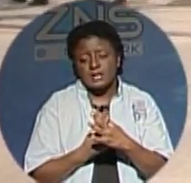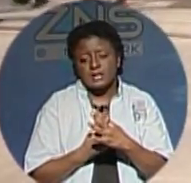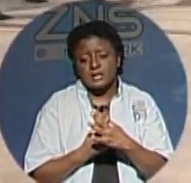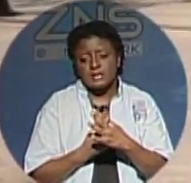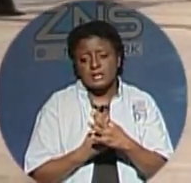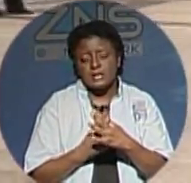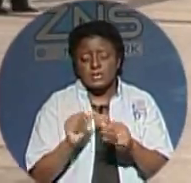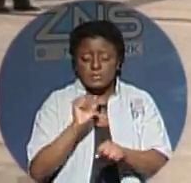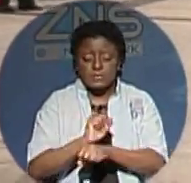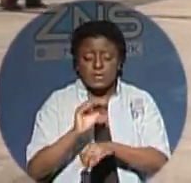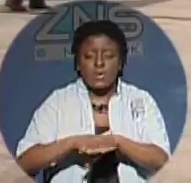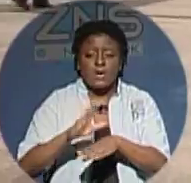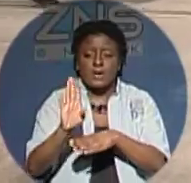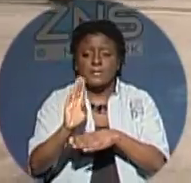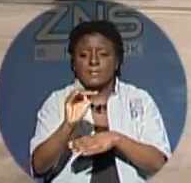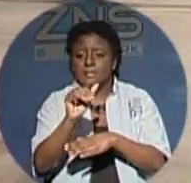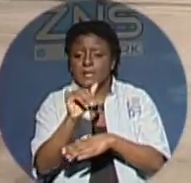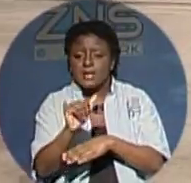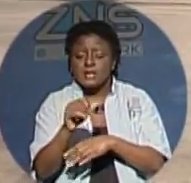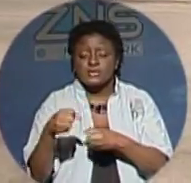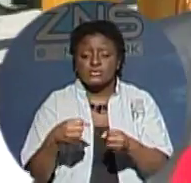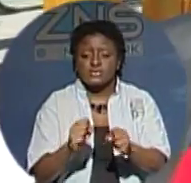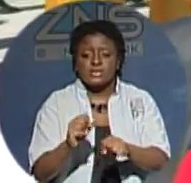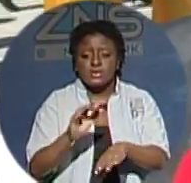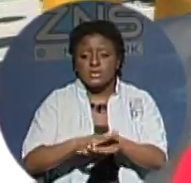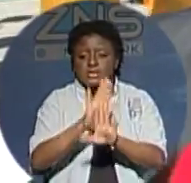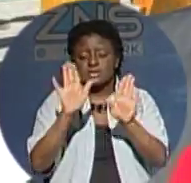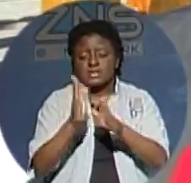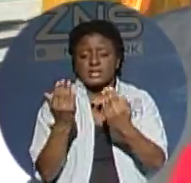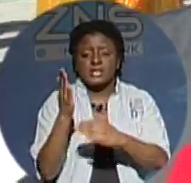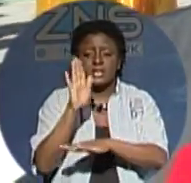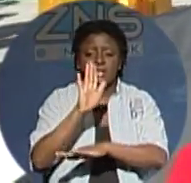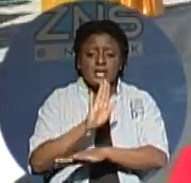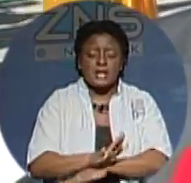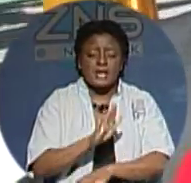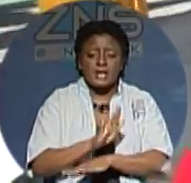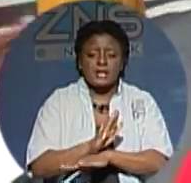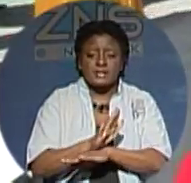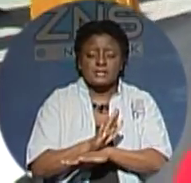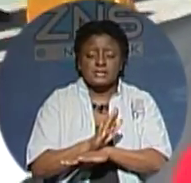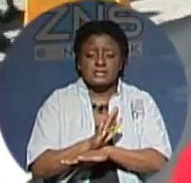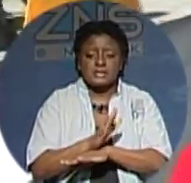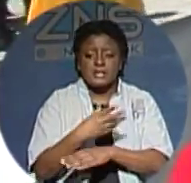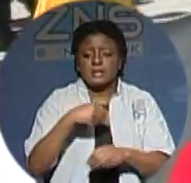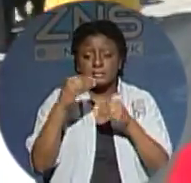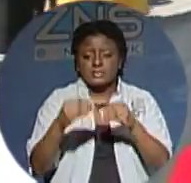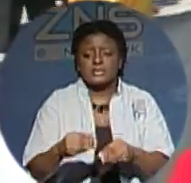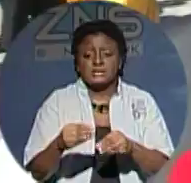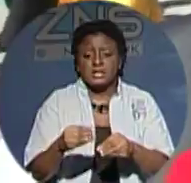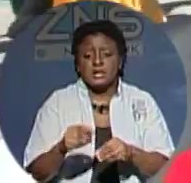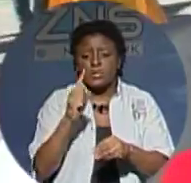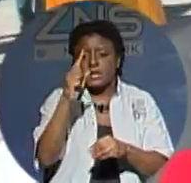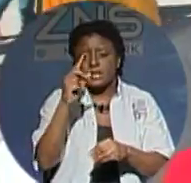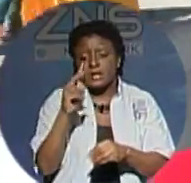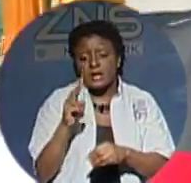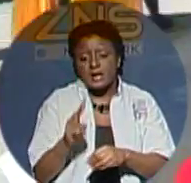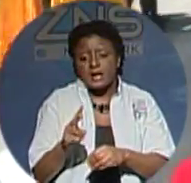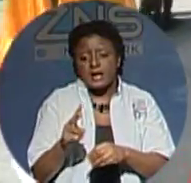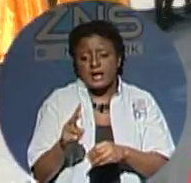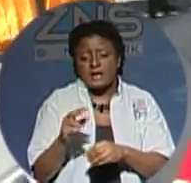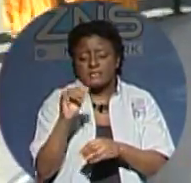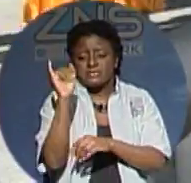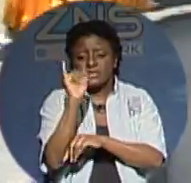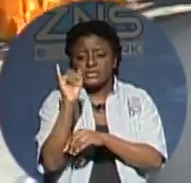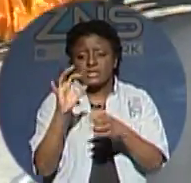coming, between Cumberland Street and Elizabeth Avenue, and put down 1.5 inch of